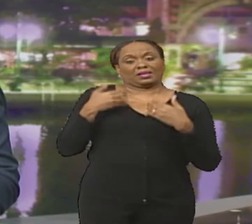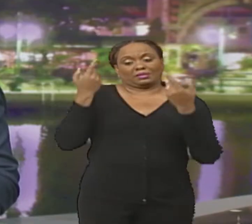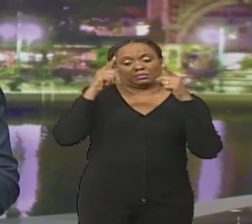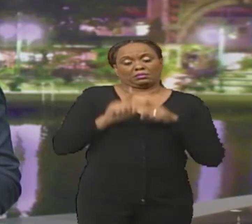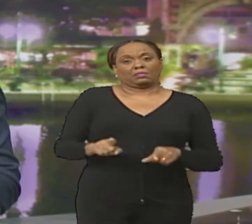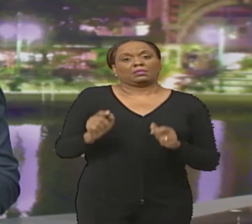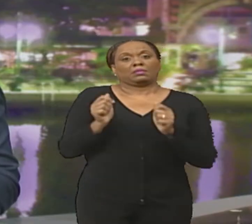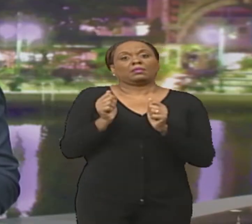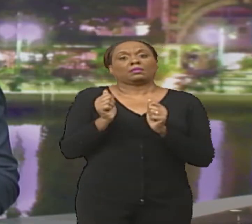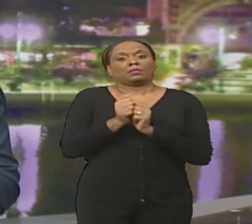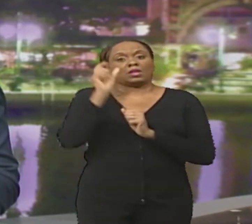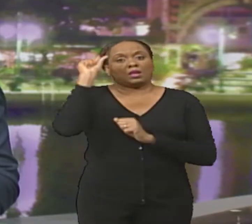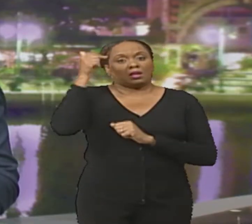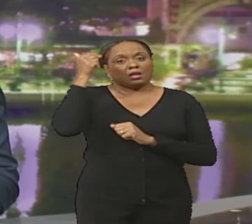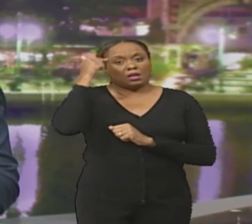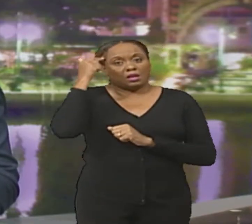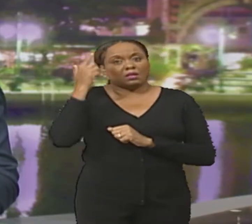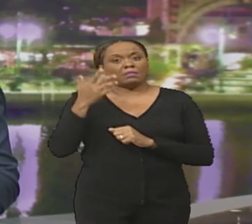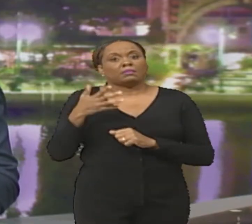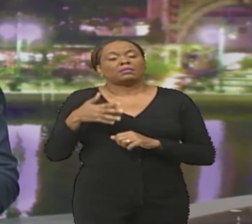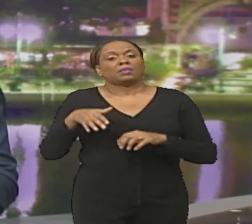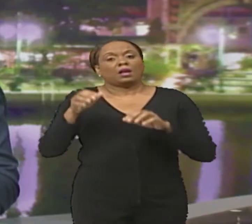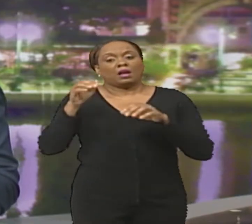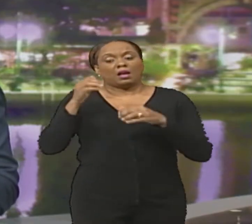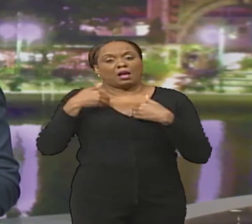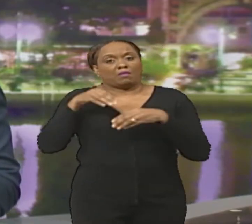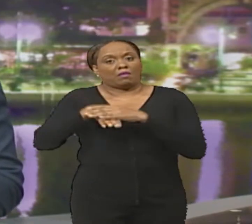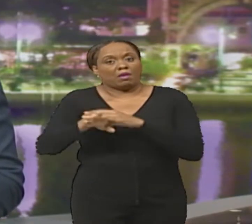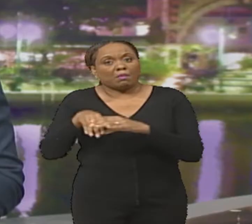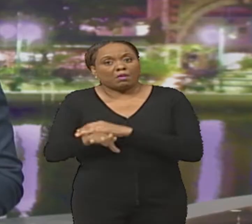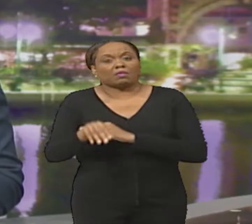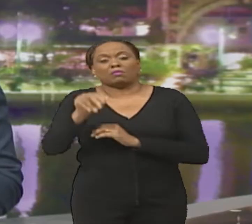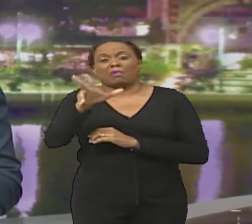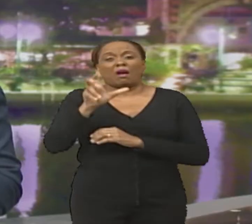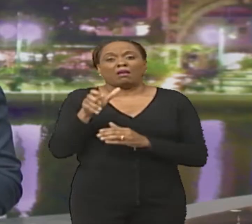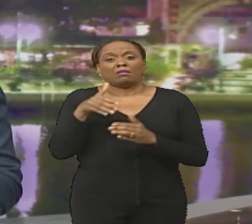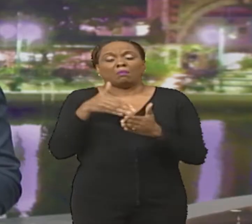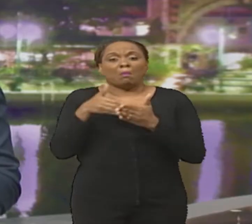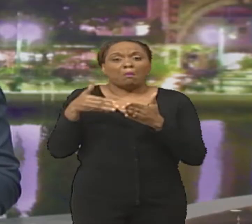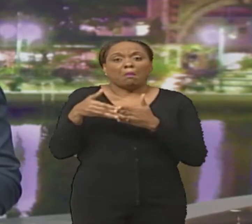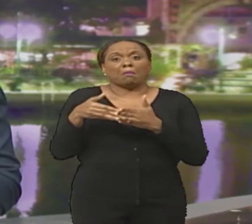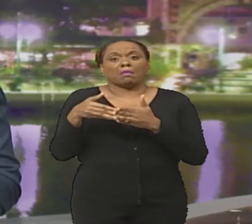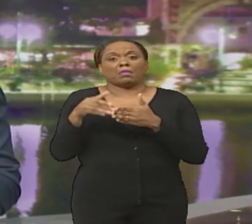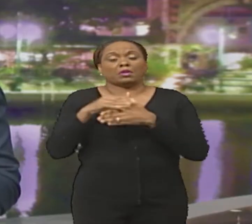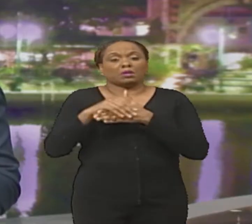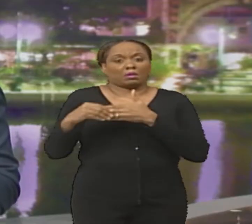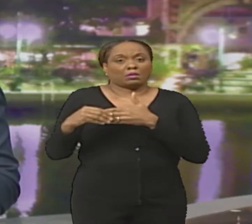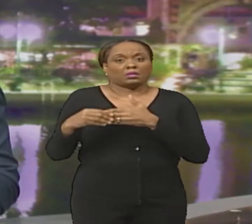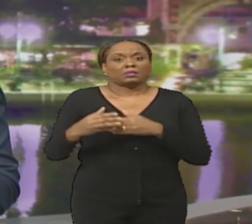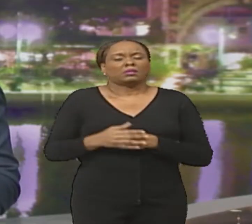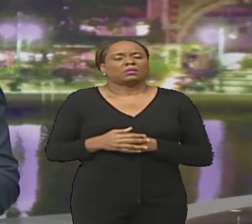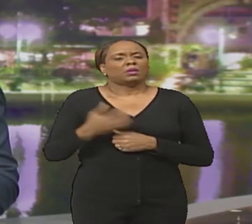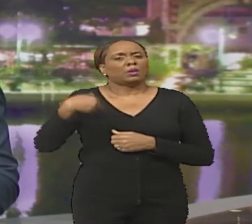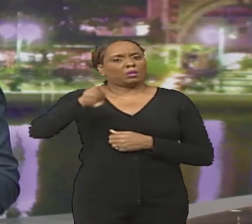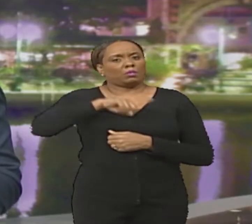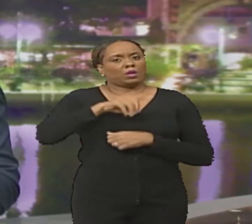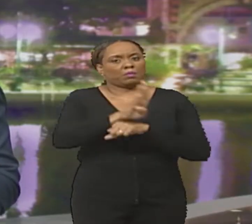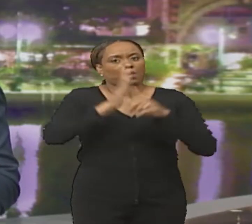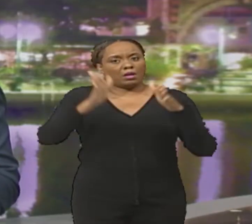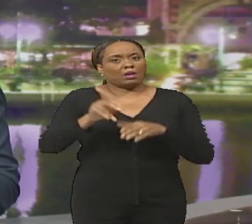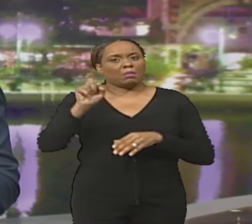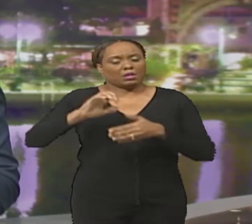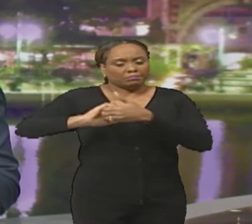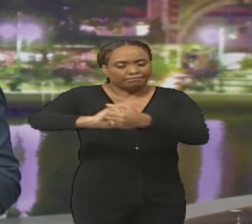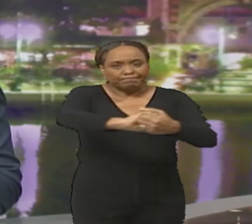to nearly $300 million in critical financing. Mr. Strawn says Barbadians must do all in their power to